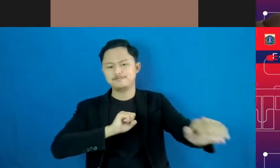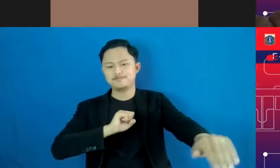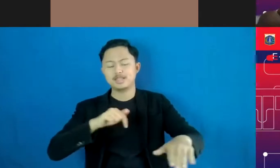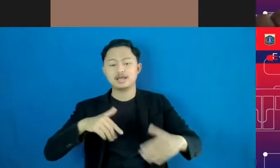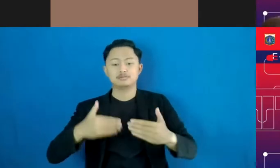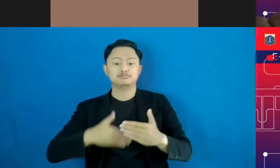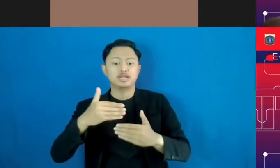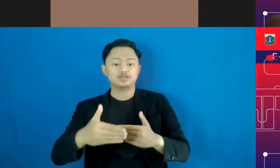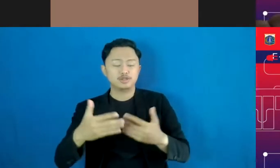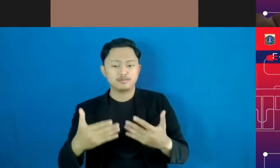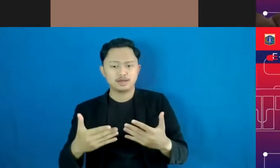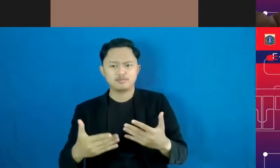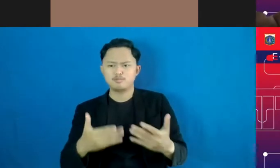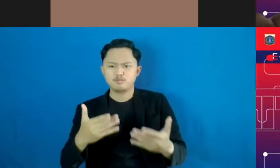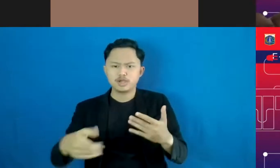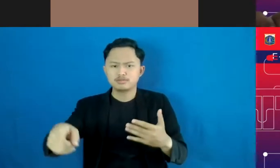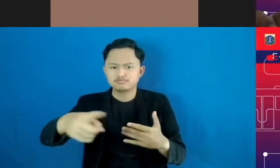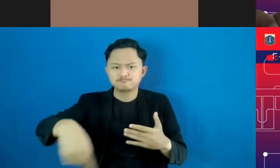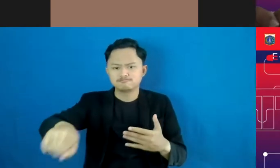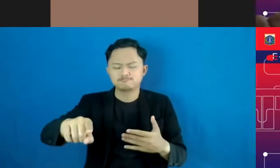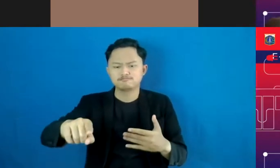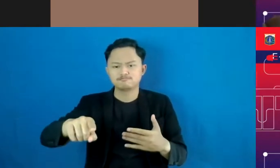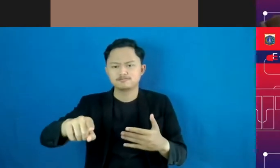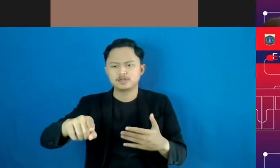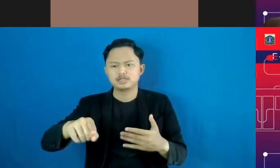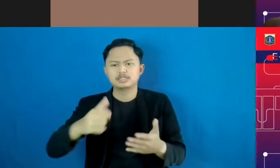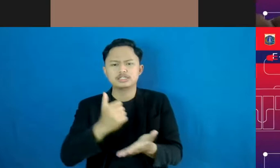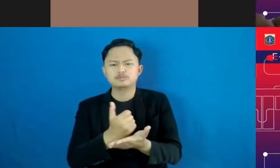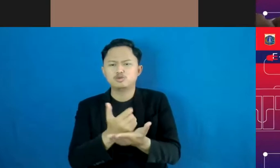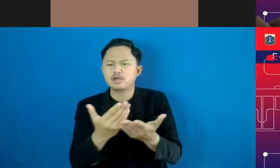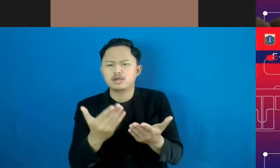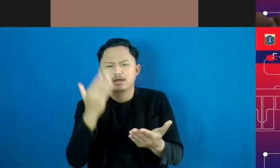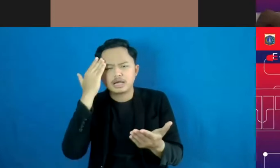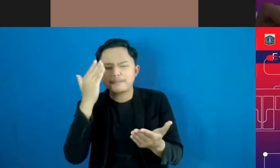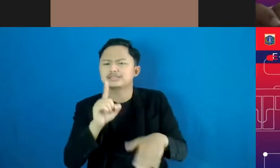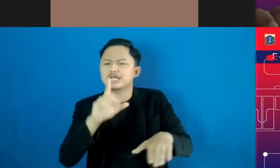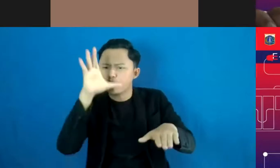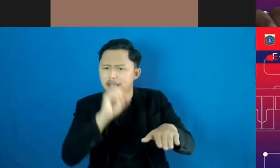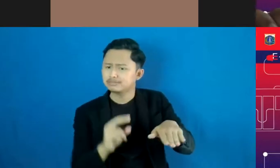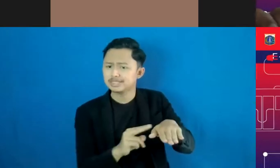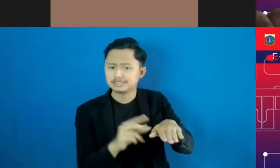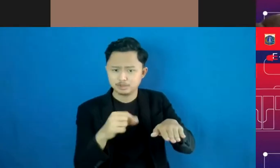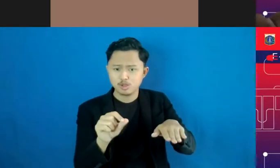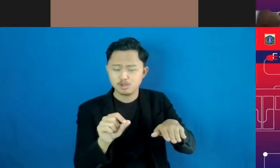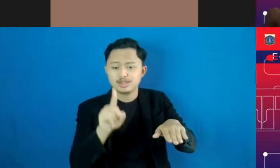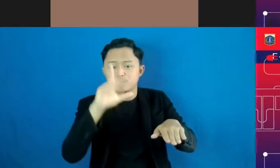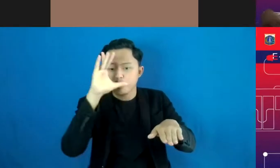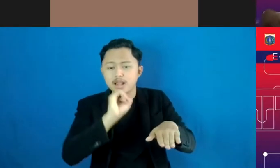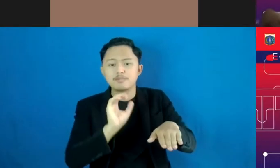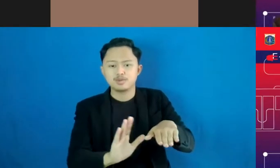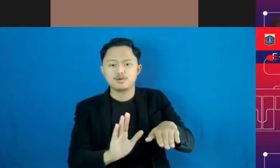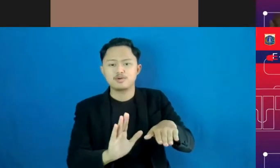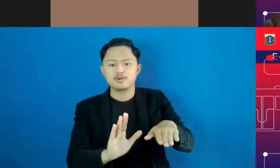the disadvantages of what is wrong if I go for nighttime charging. First one, I will use a